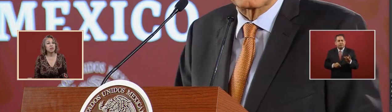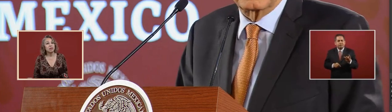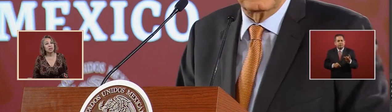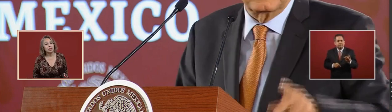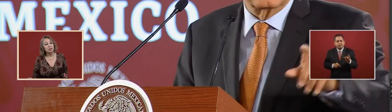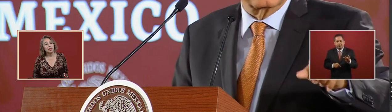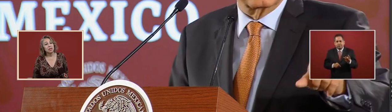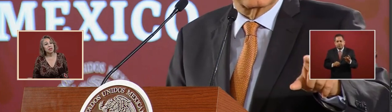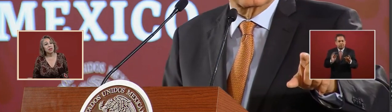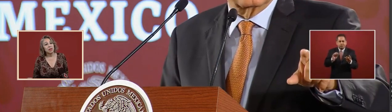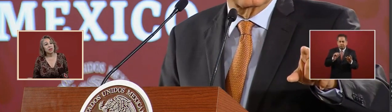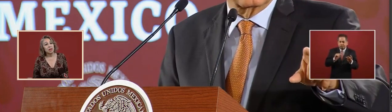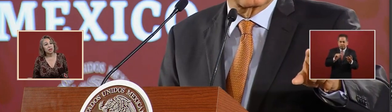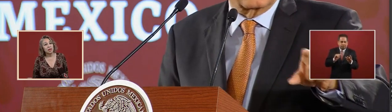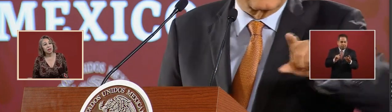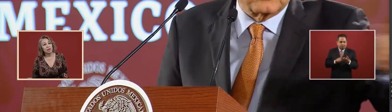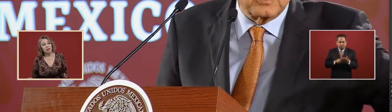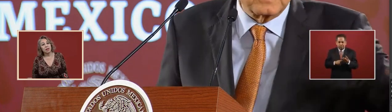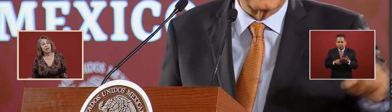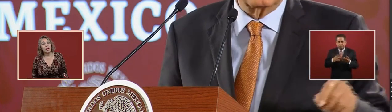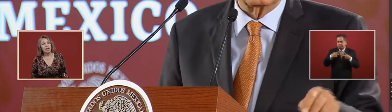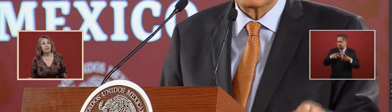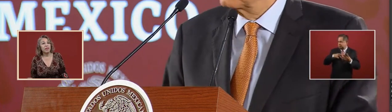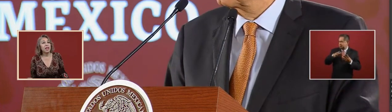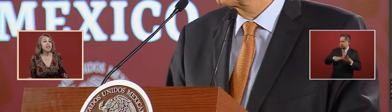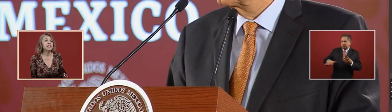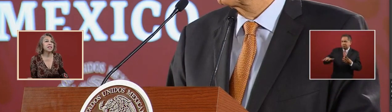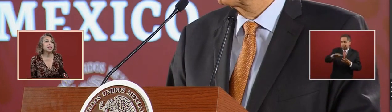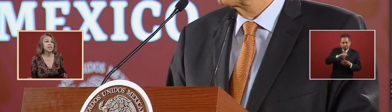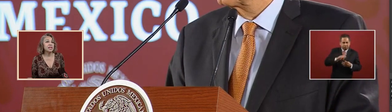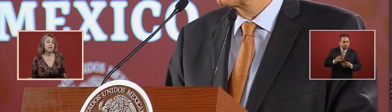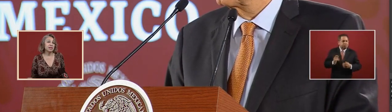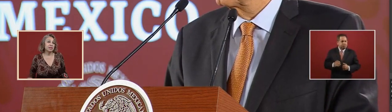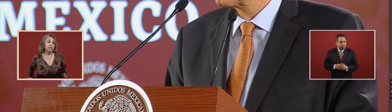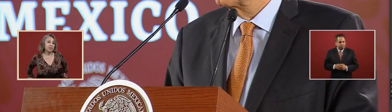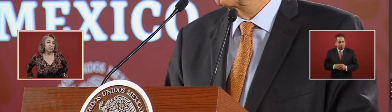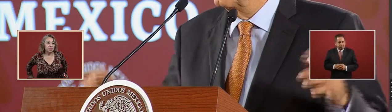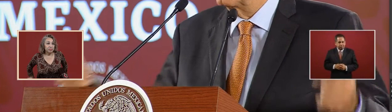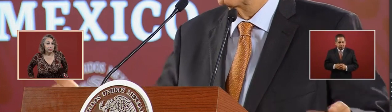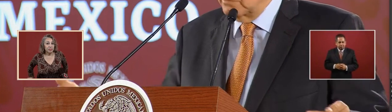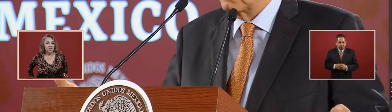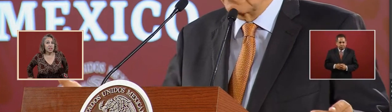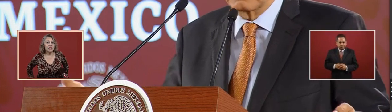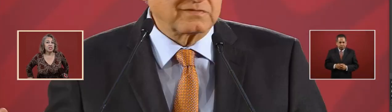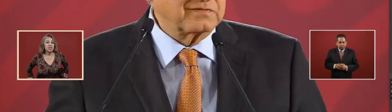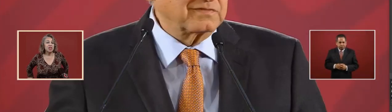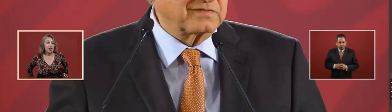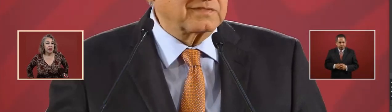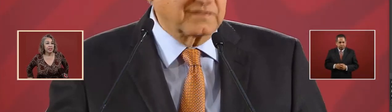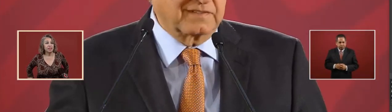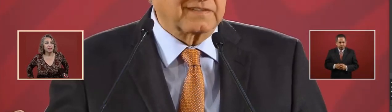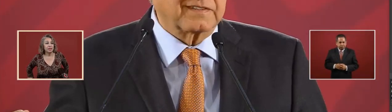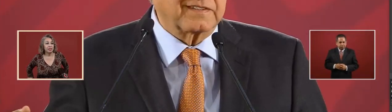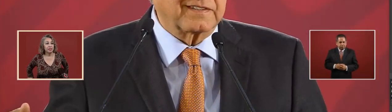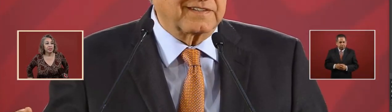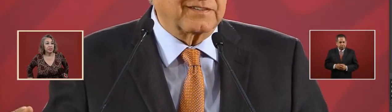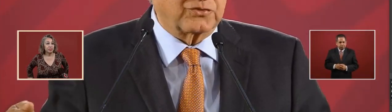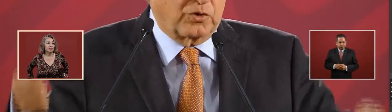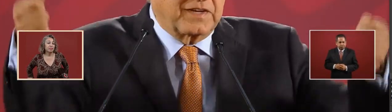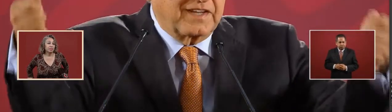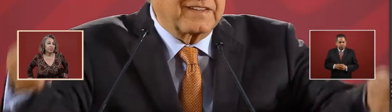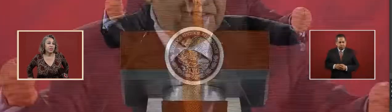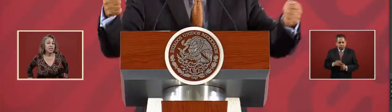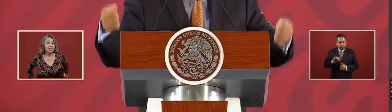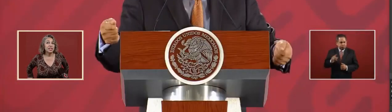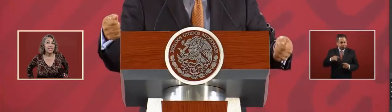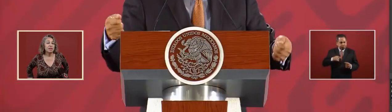hospital, si cualquier ciudadano, if any citizen no does not